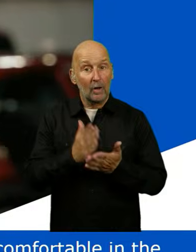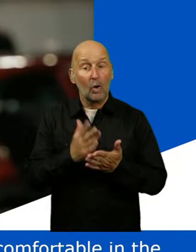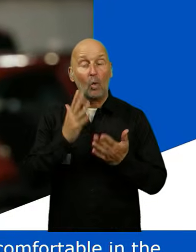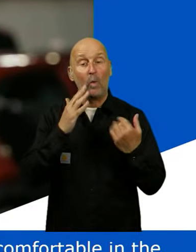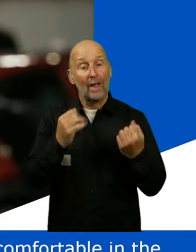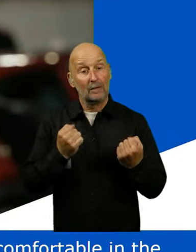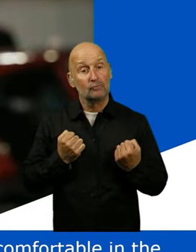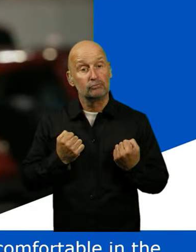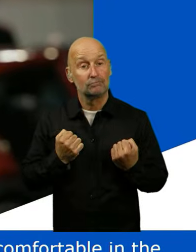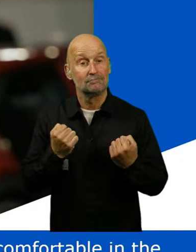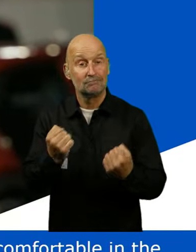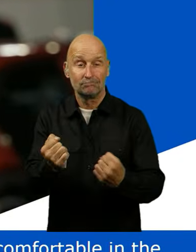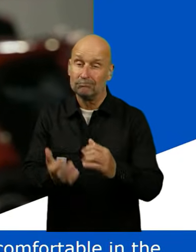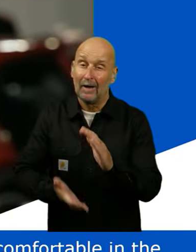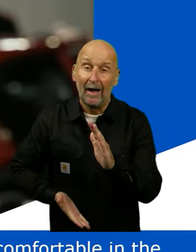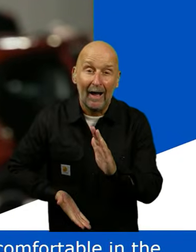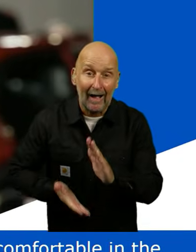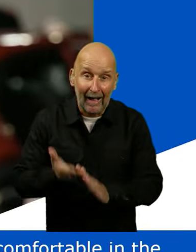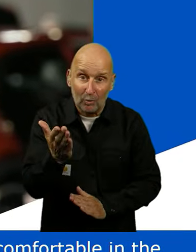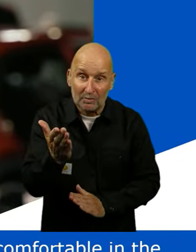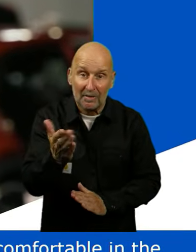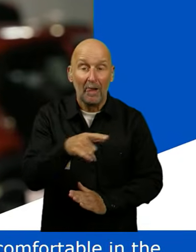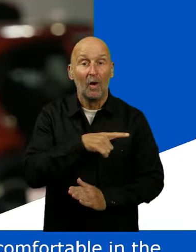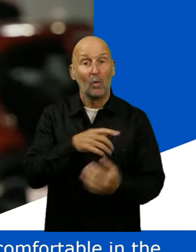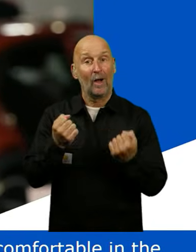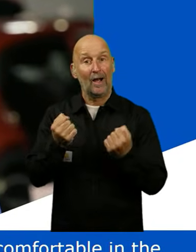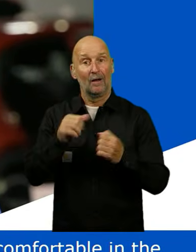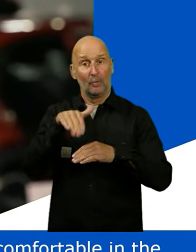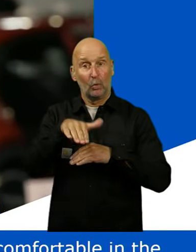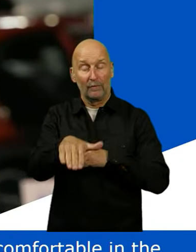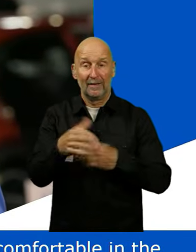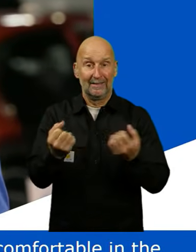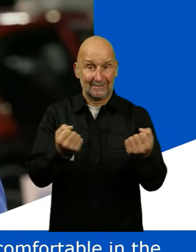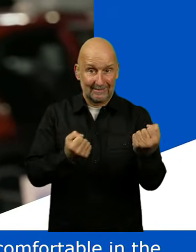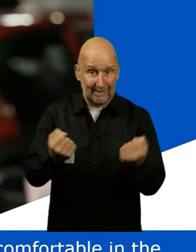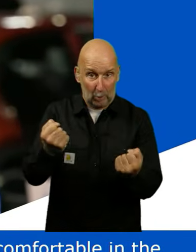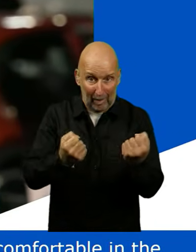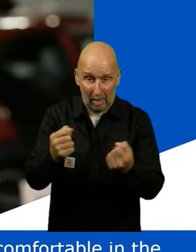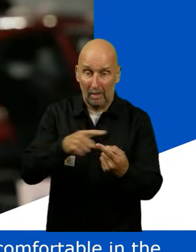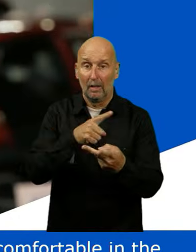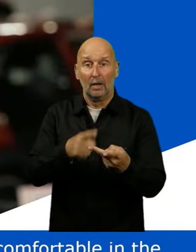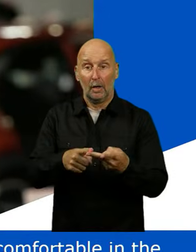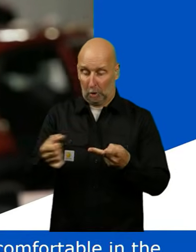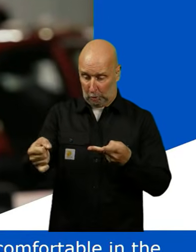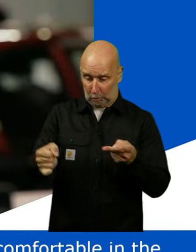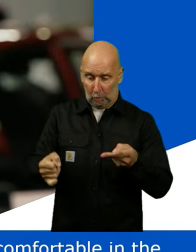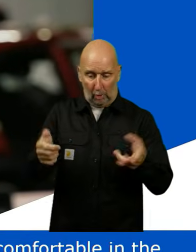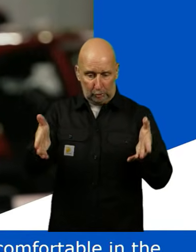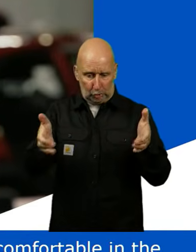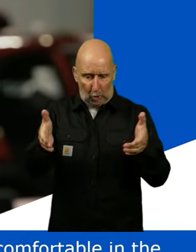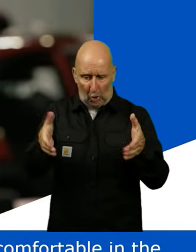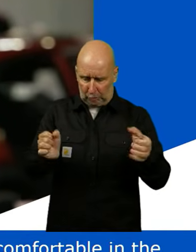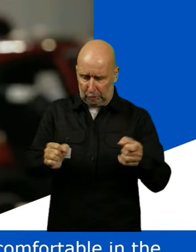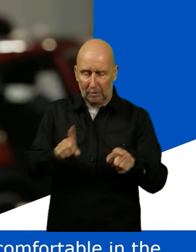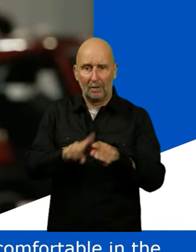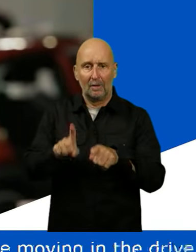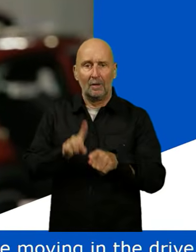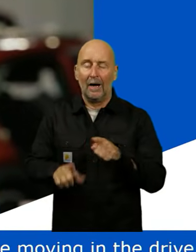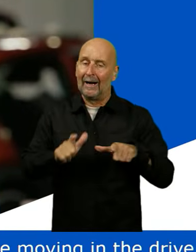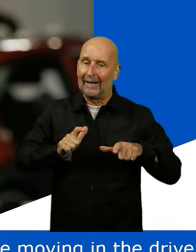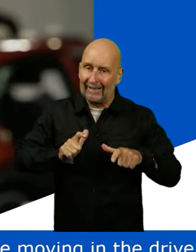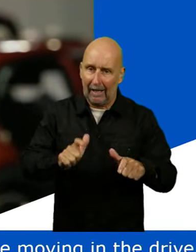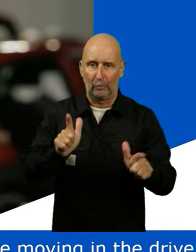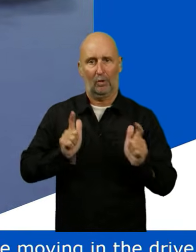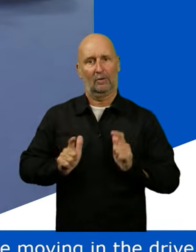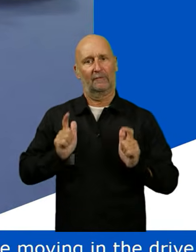the drive is really important because you'll be moving on the drive. You'll be moving the steering wheel, you'll be using the control stalks, for example. So you need to stay comfortable in it